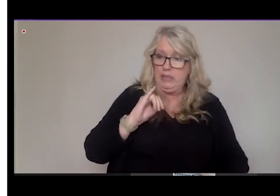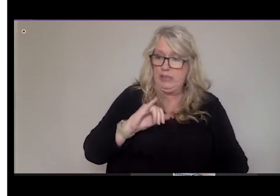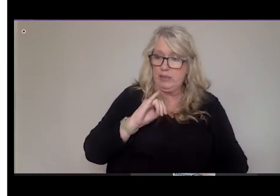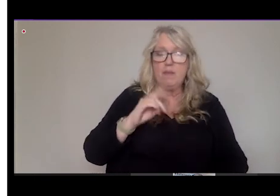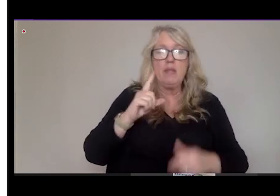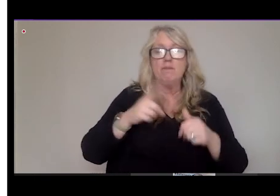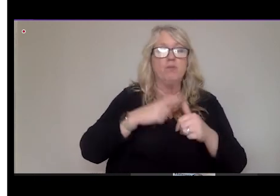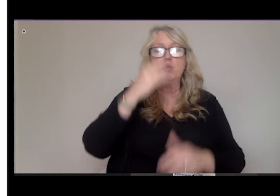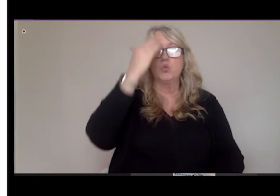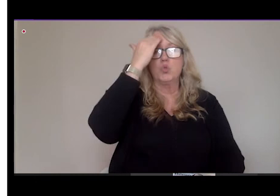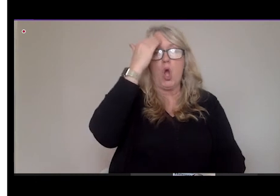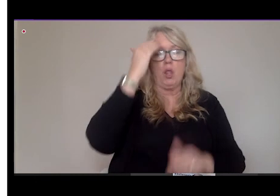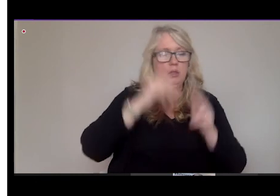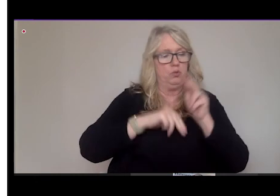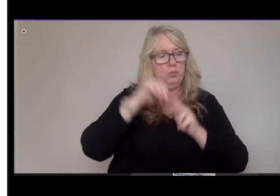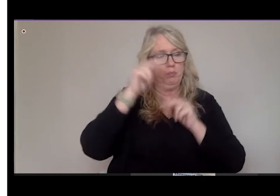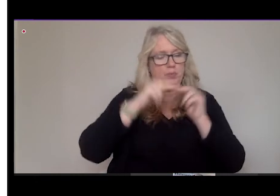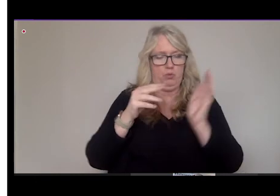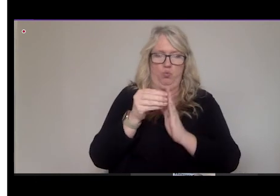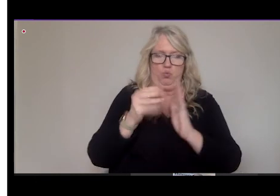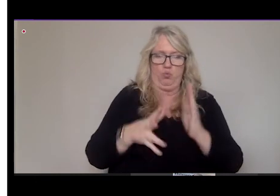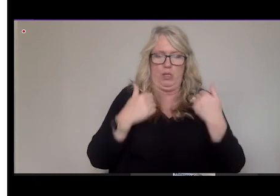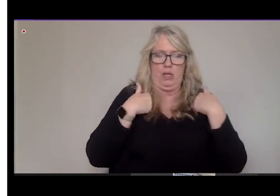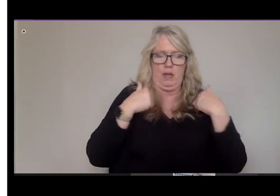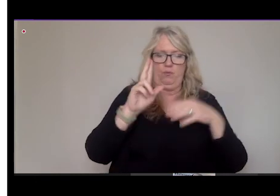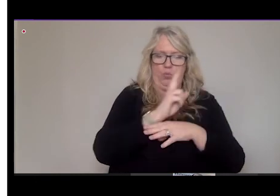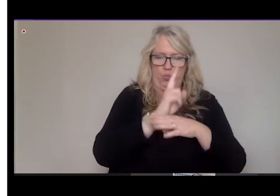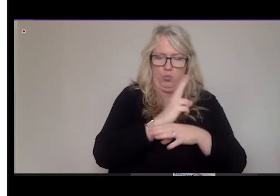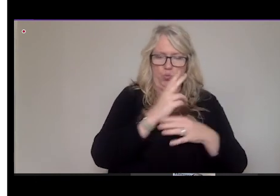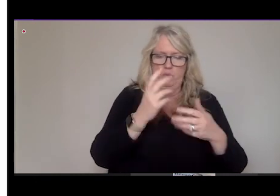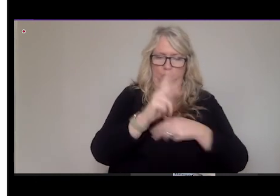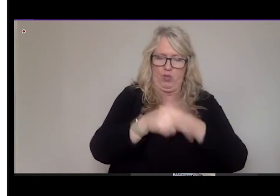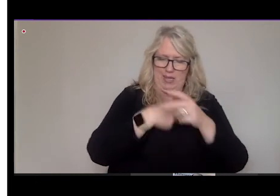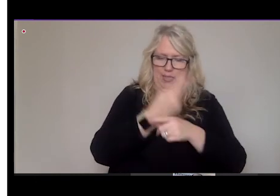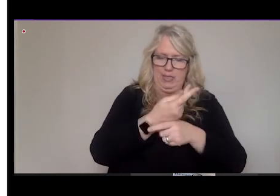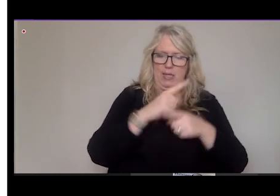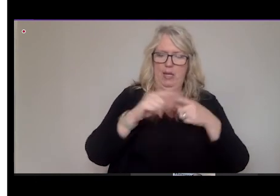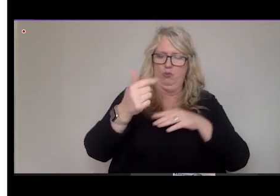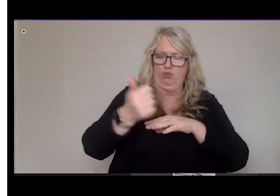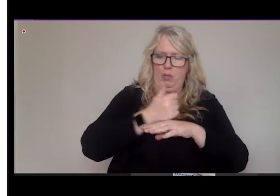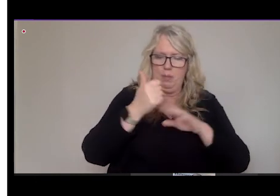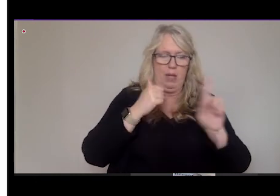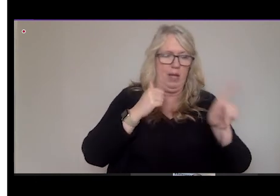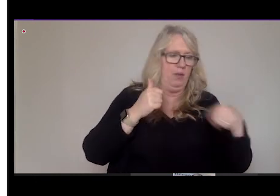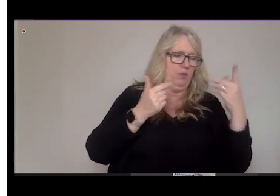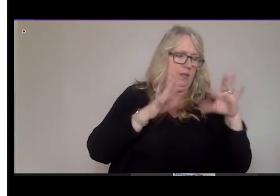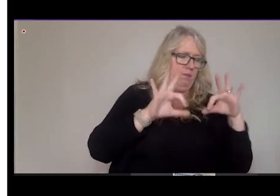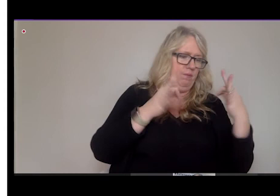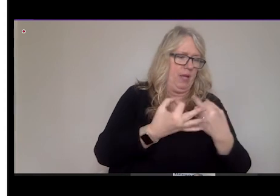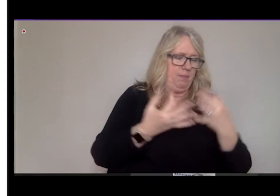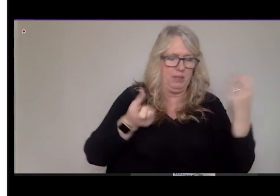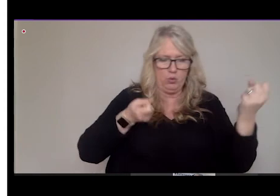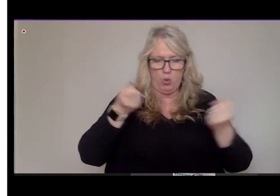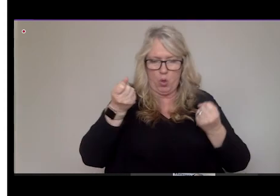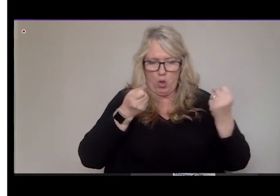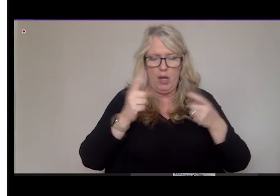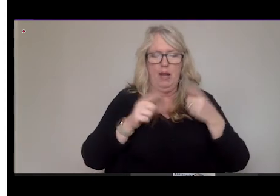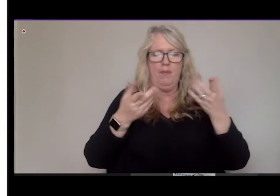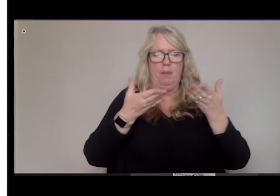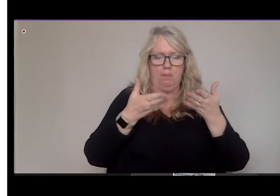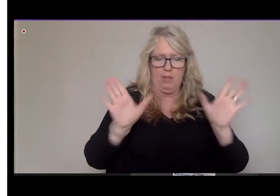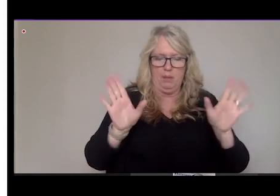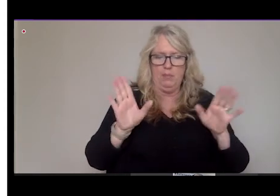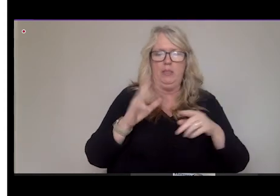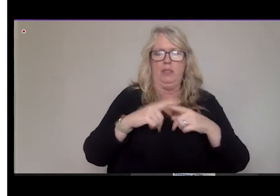first um, knowledge building area that students have for using any sort of transportation other than a family